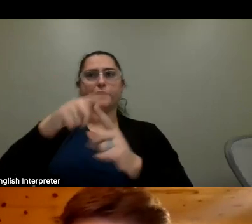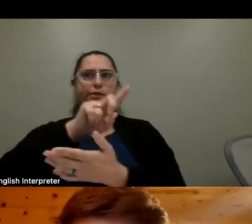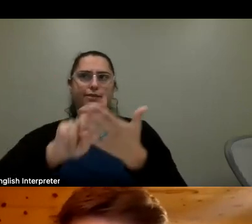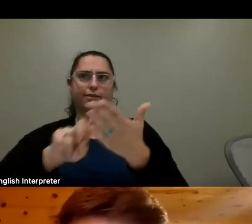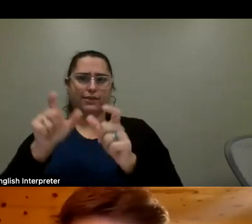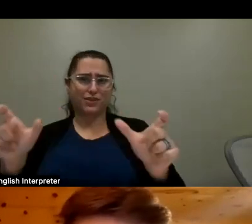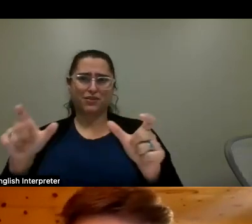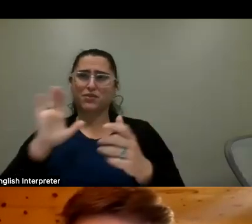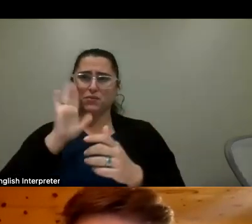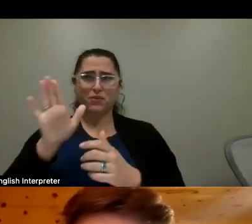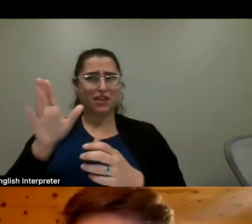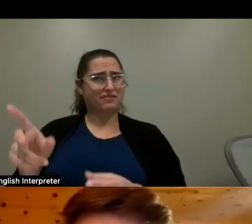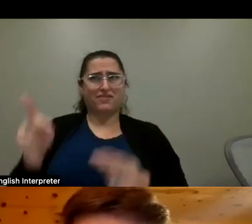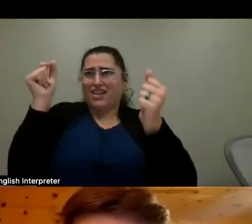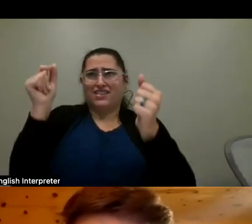it is quite fast.